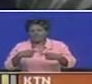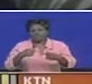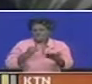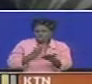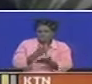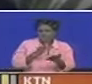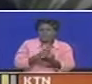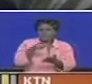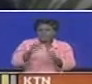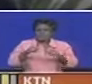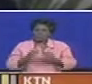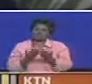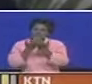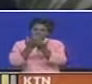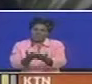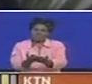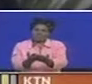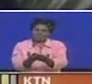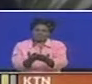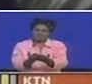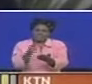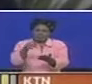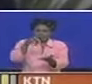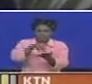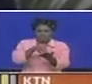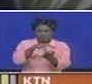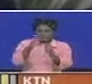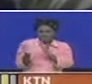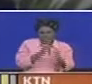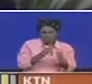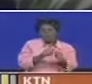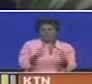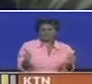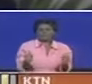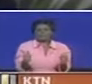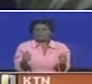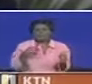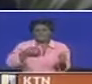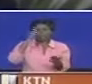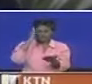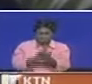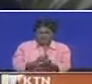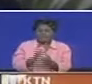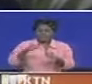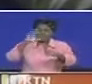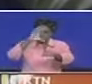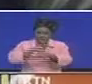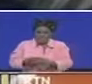assurance that we can provide by putting in place the appropriate instruments, I'm sure that we can find ways